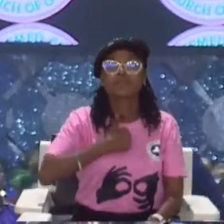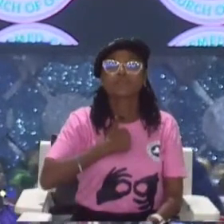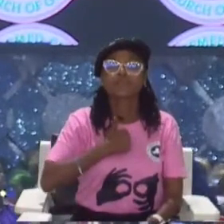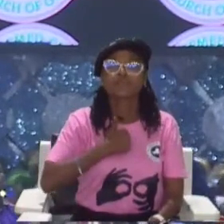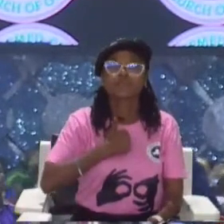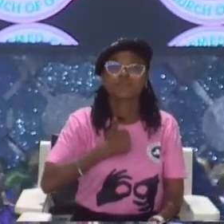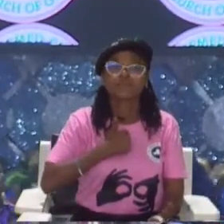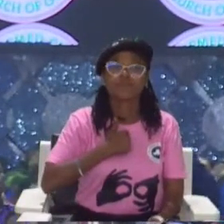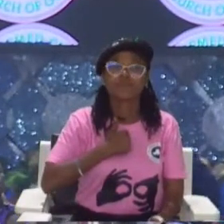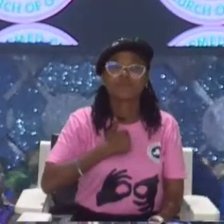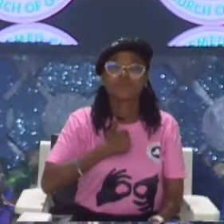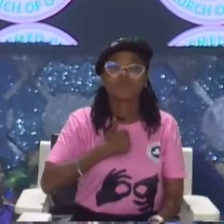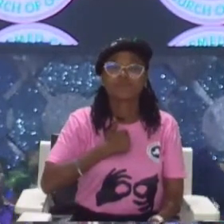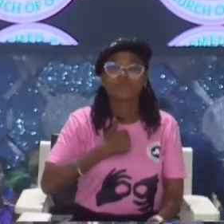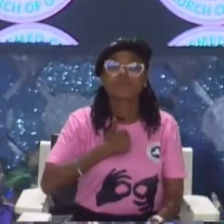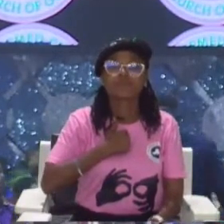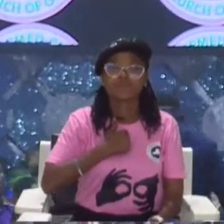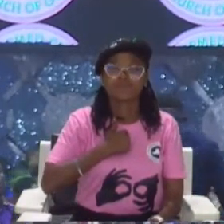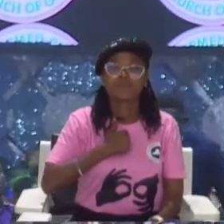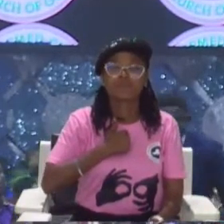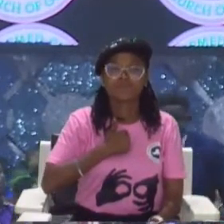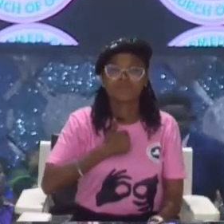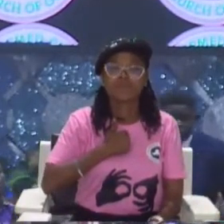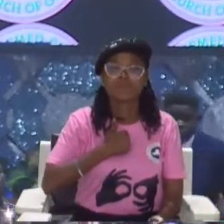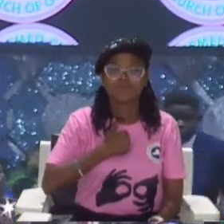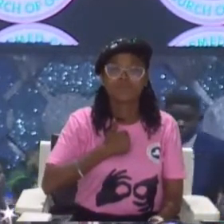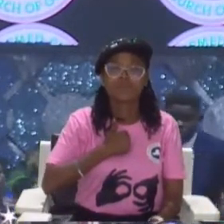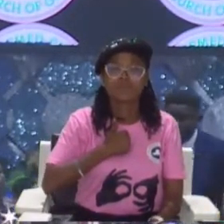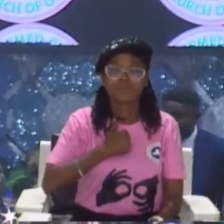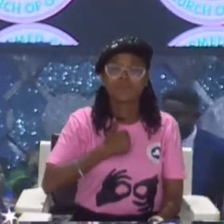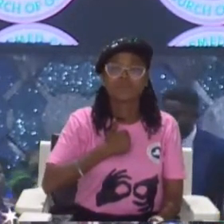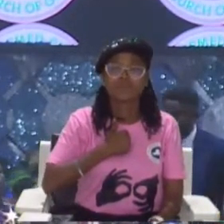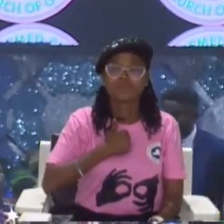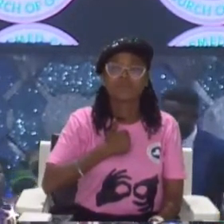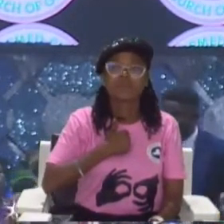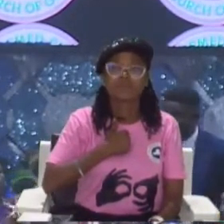Is anybody here who has two? If you have two and you can.